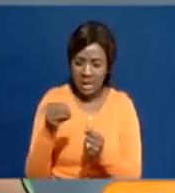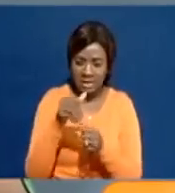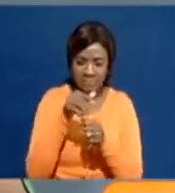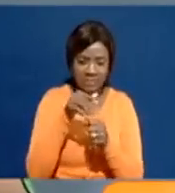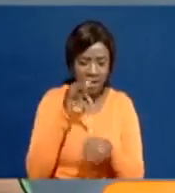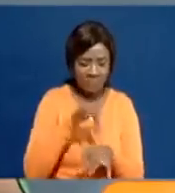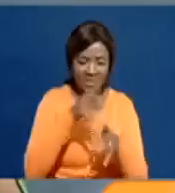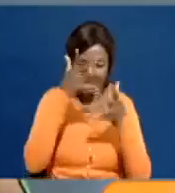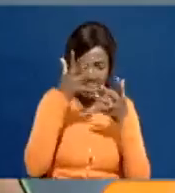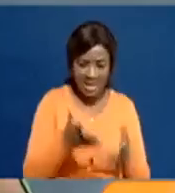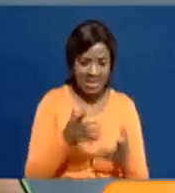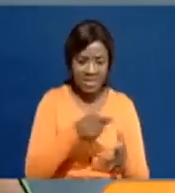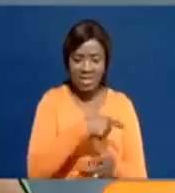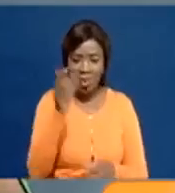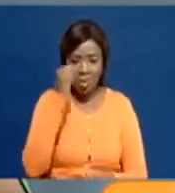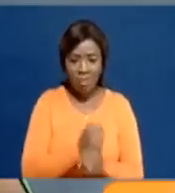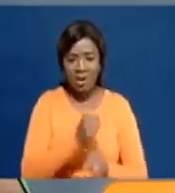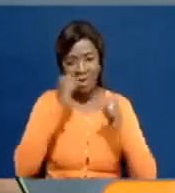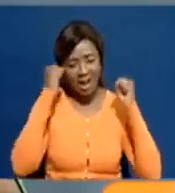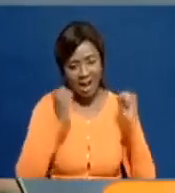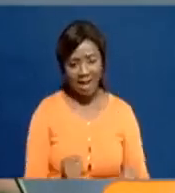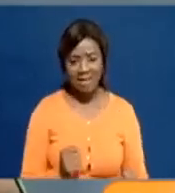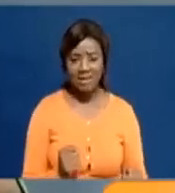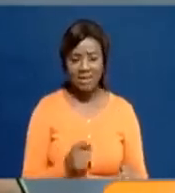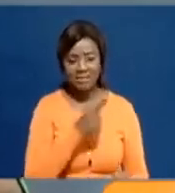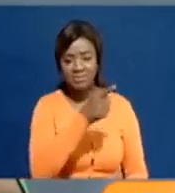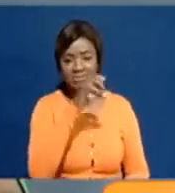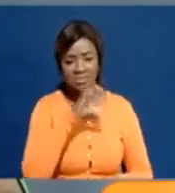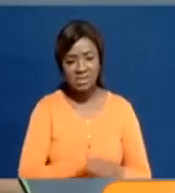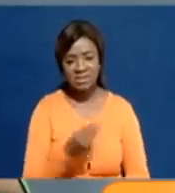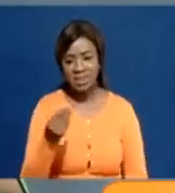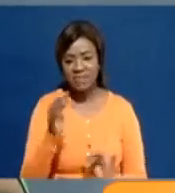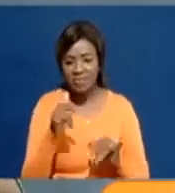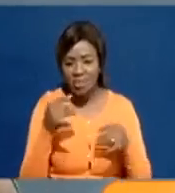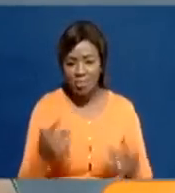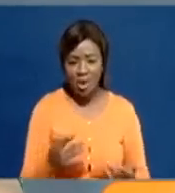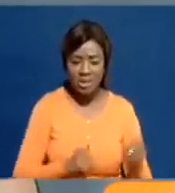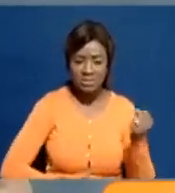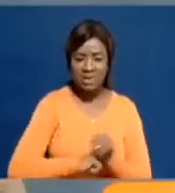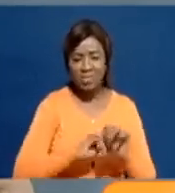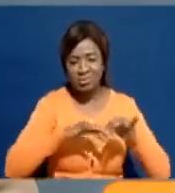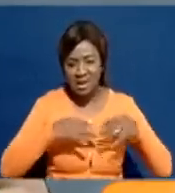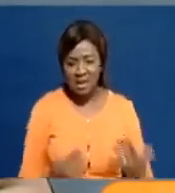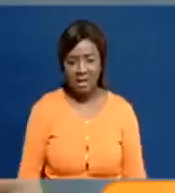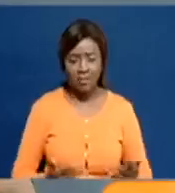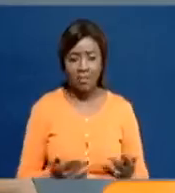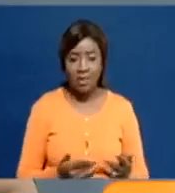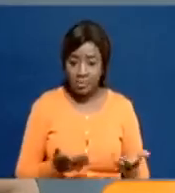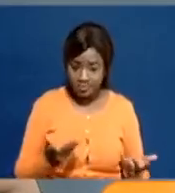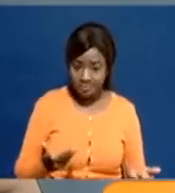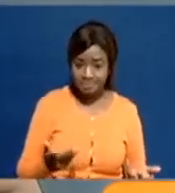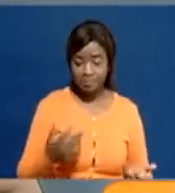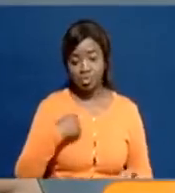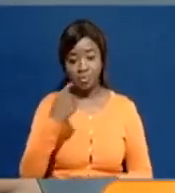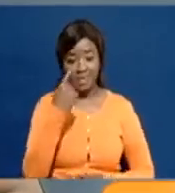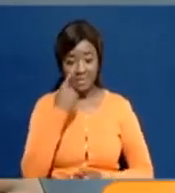so badly, yeah, they can't go back to work. How do you get up? You know, so for me, I find that